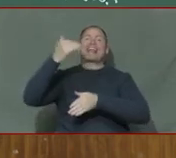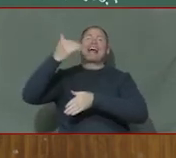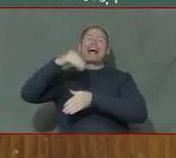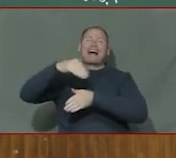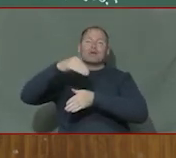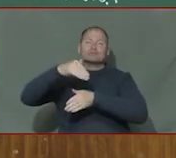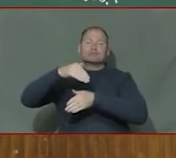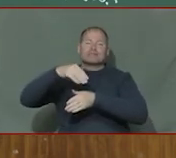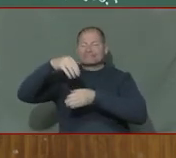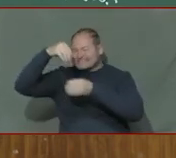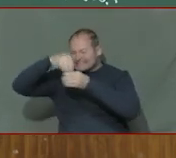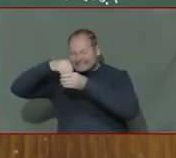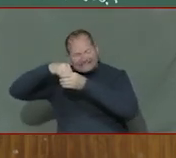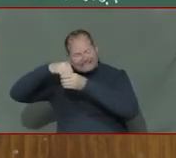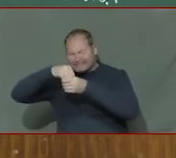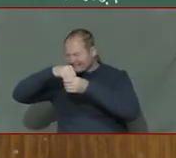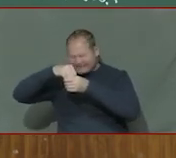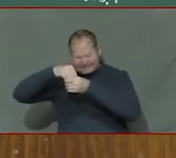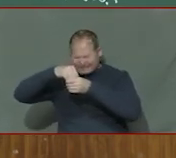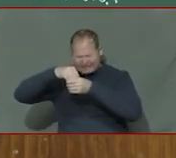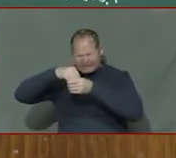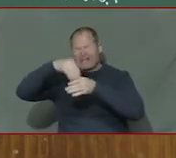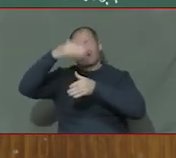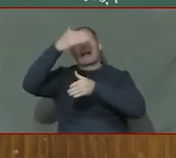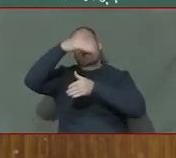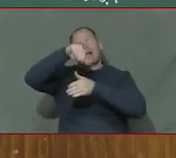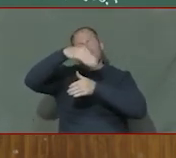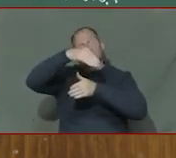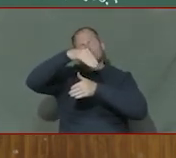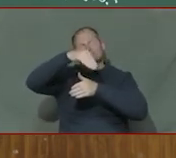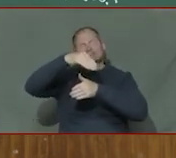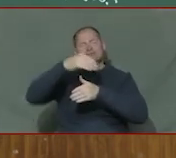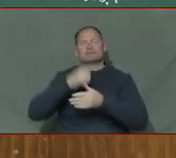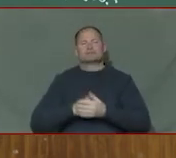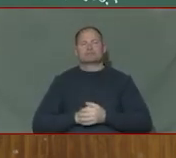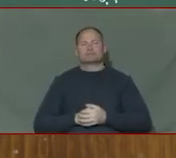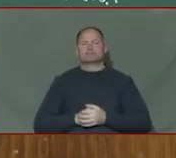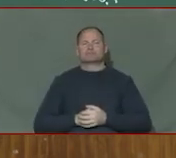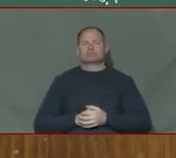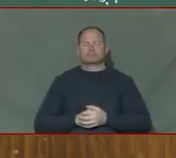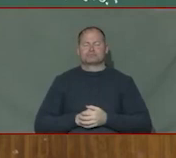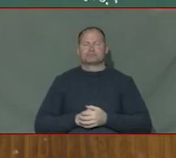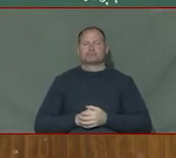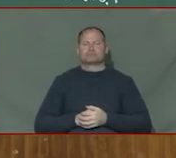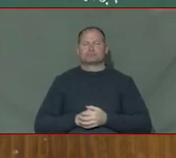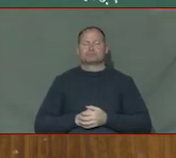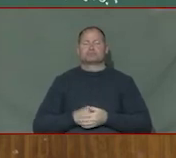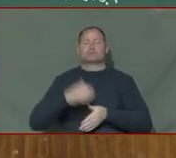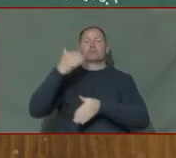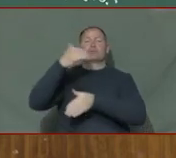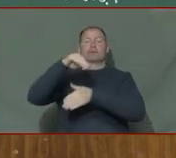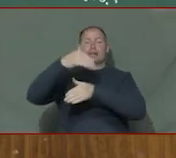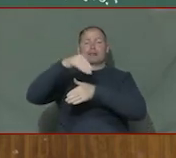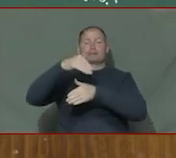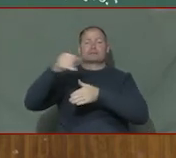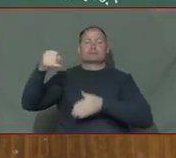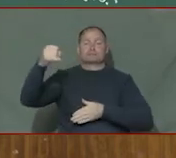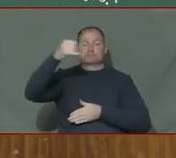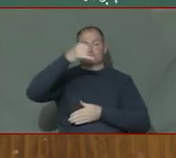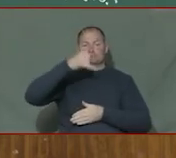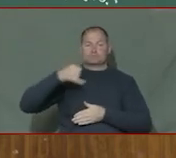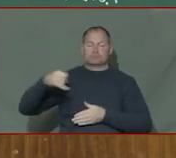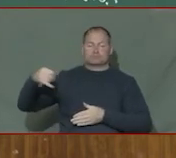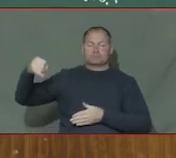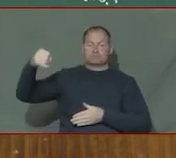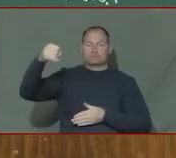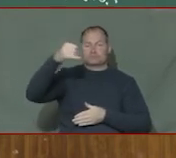We're not talking, that doesn't form part of the perimeter. That is the outside. And the outside perimeter